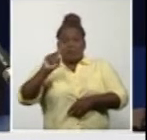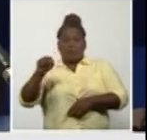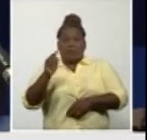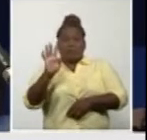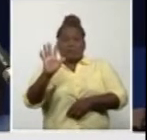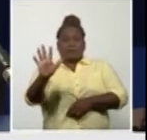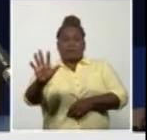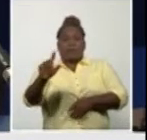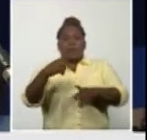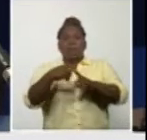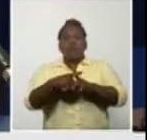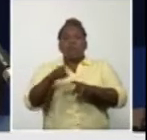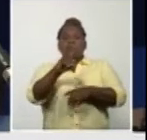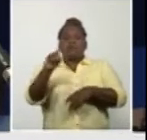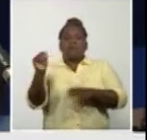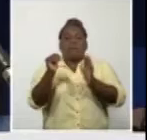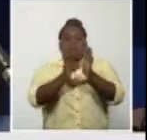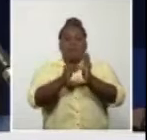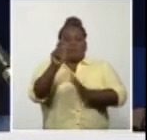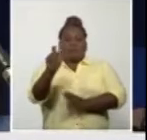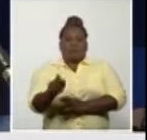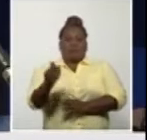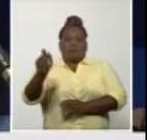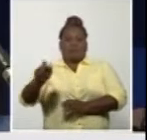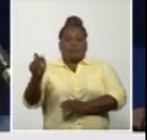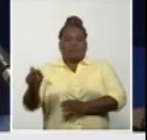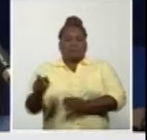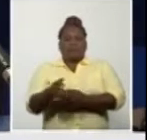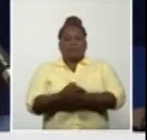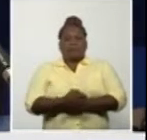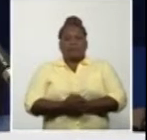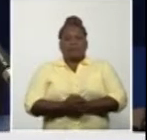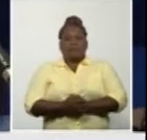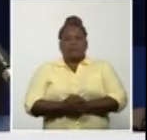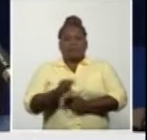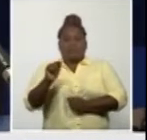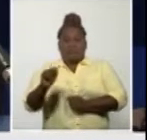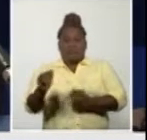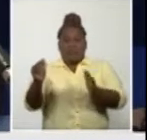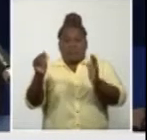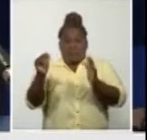per 100,000 inhabitants.